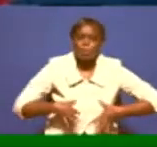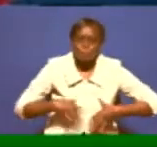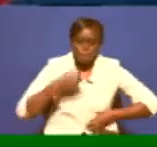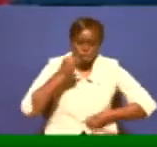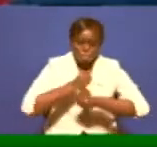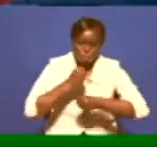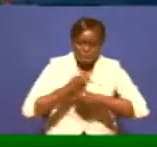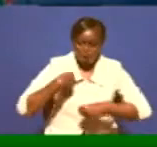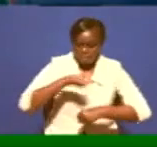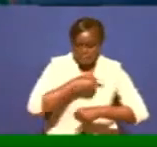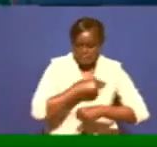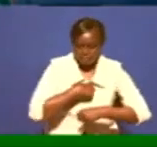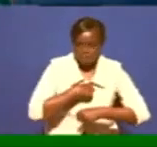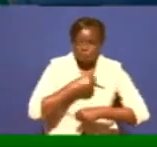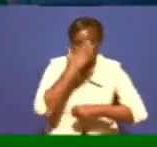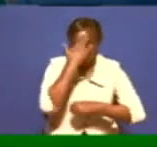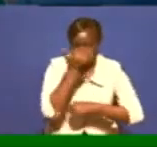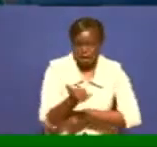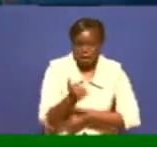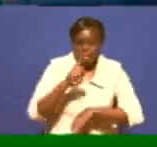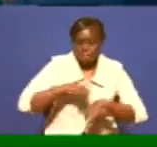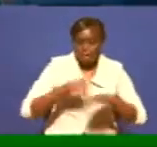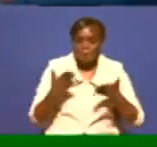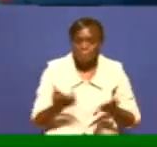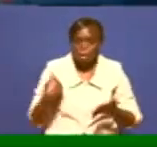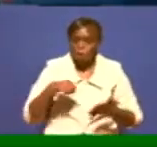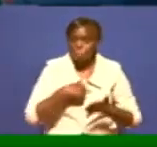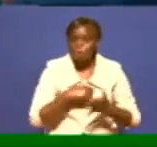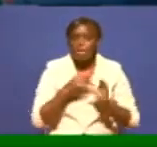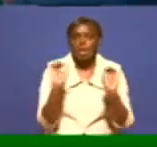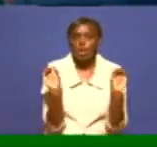us because at the moment, we are not